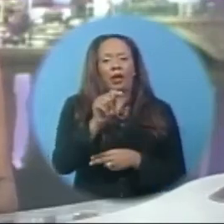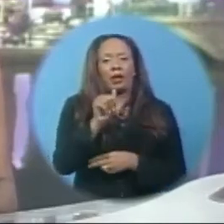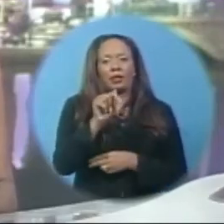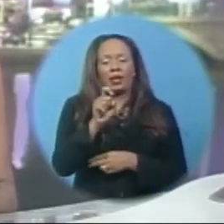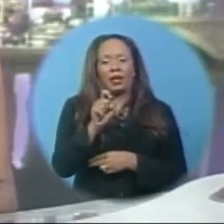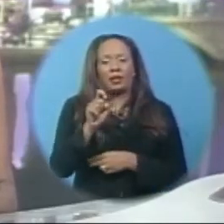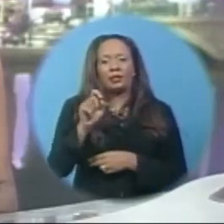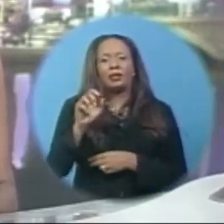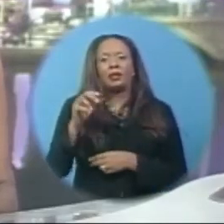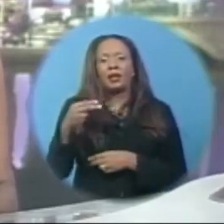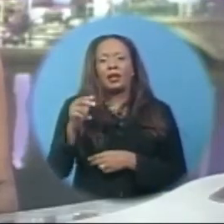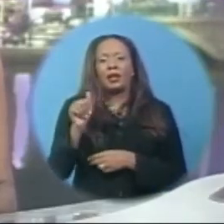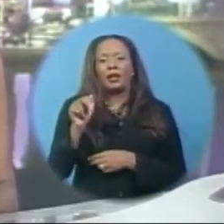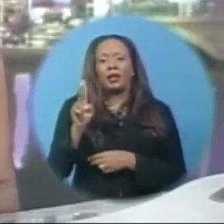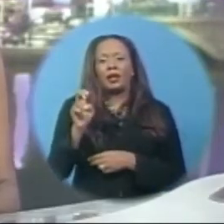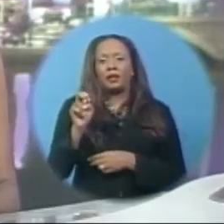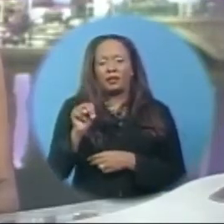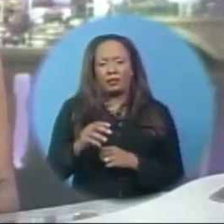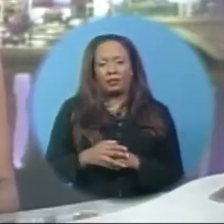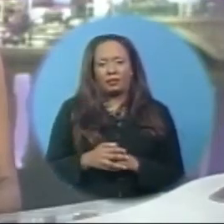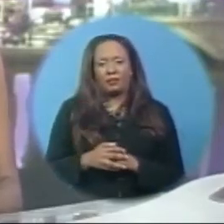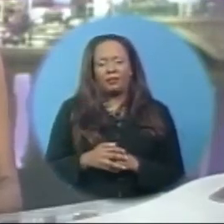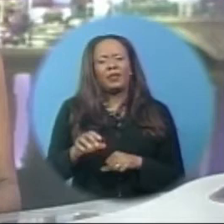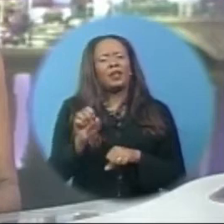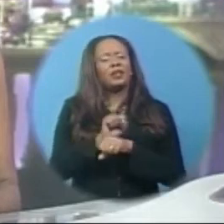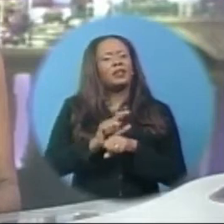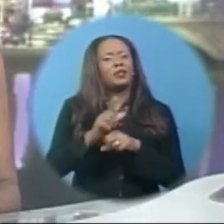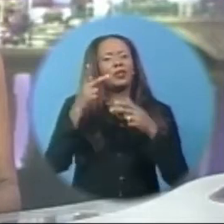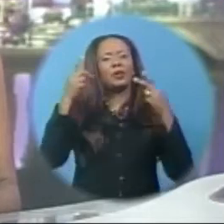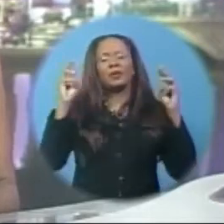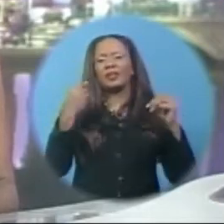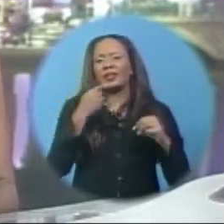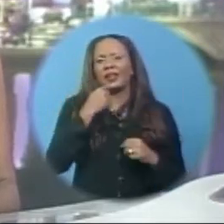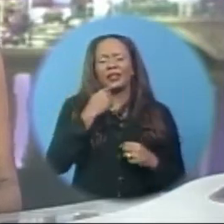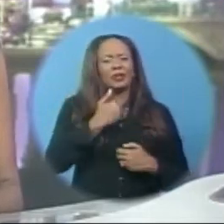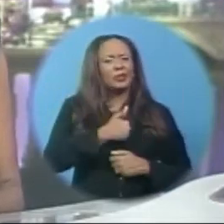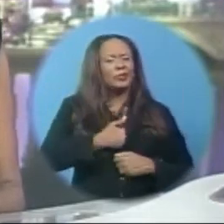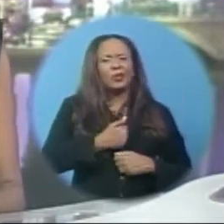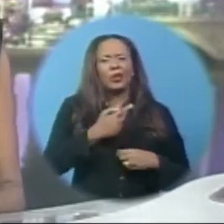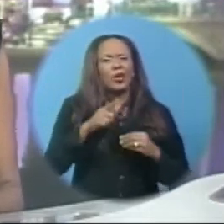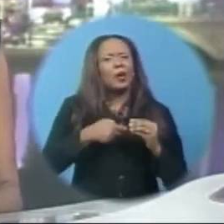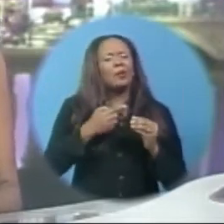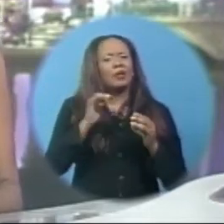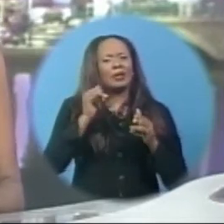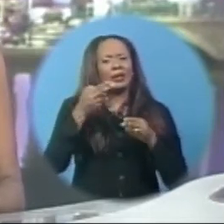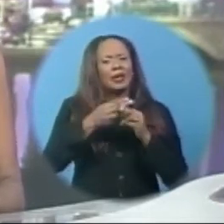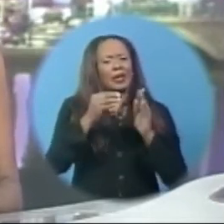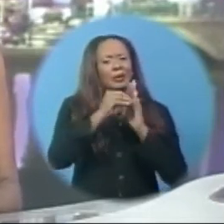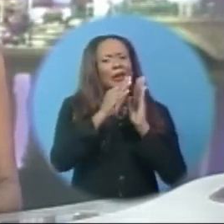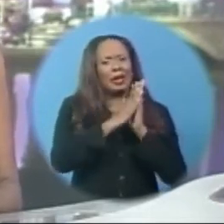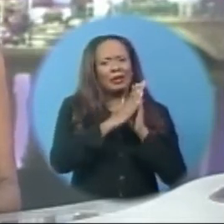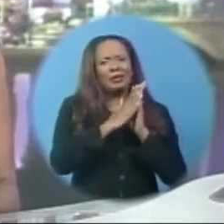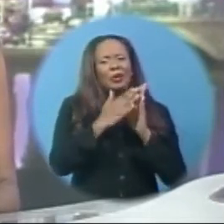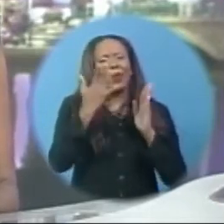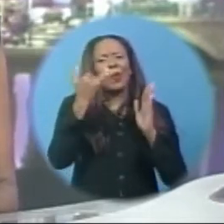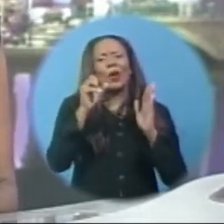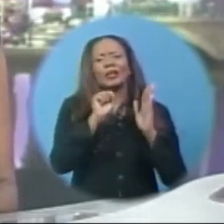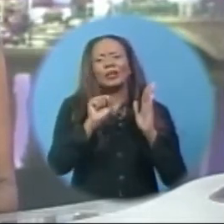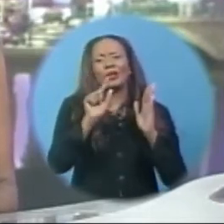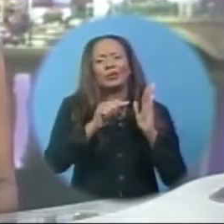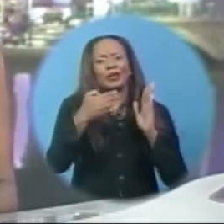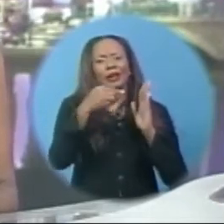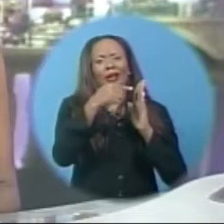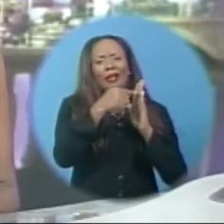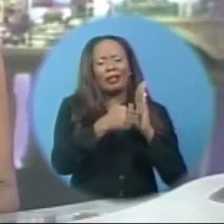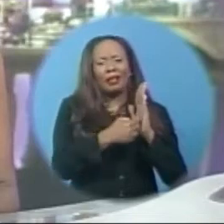to determine reasons for the unfortunate posting and ways in which possible amendments can be made. St. Lucia is among 4